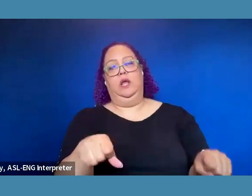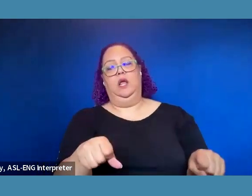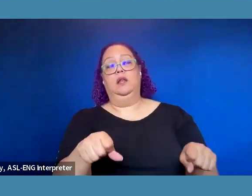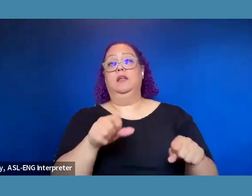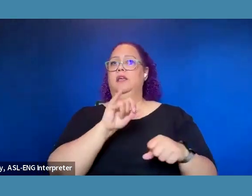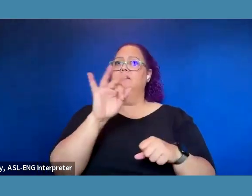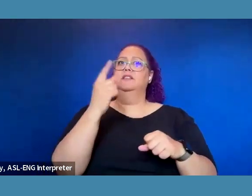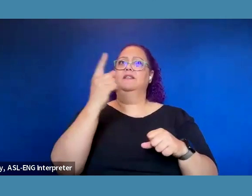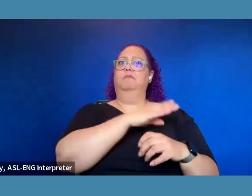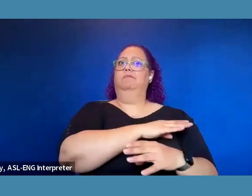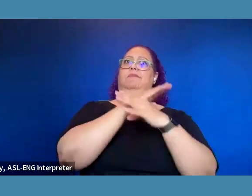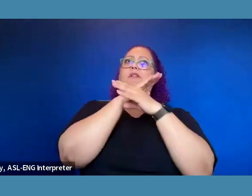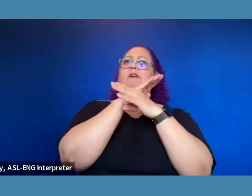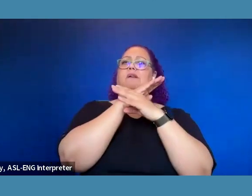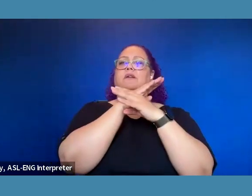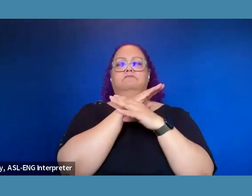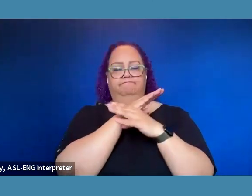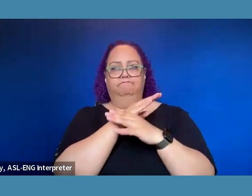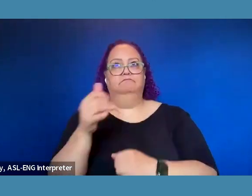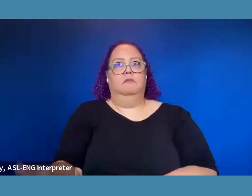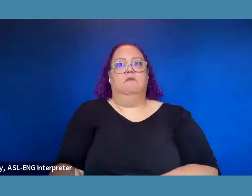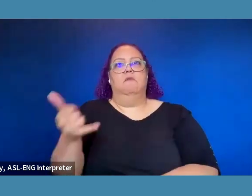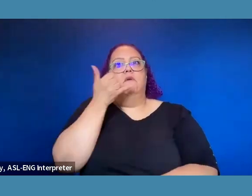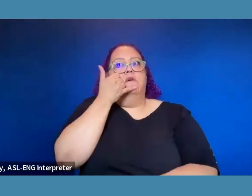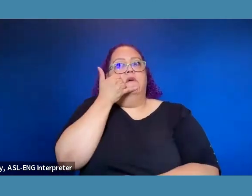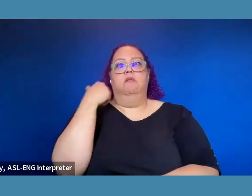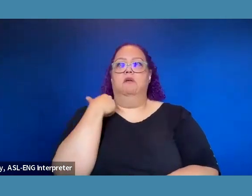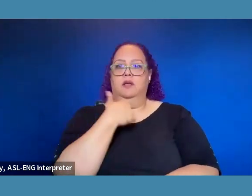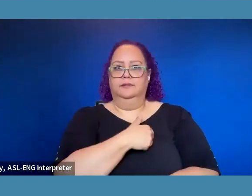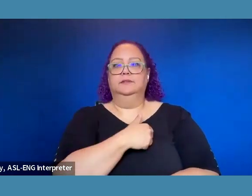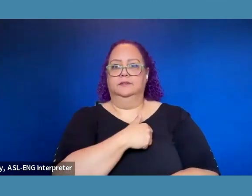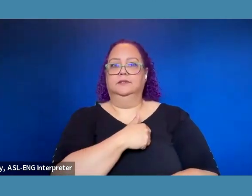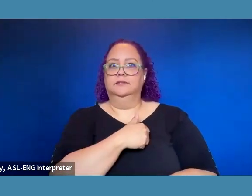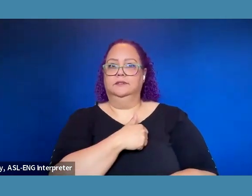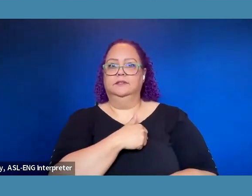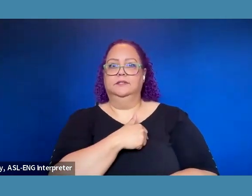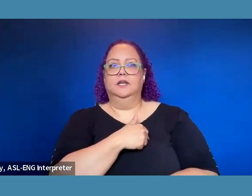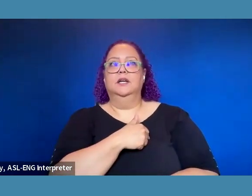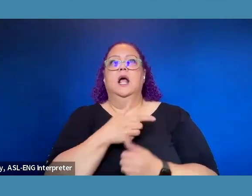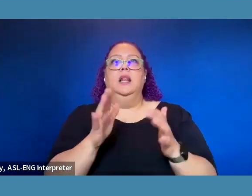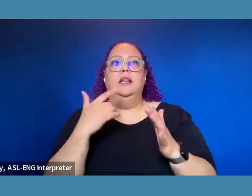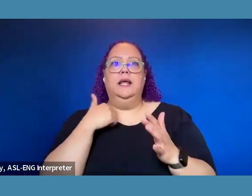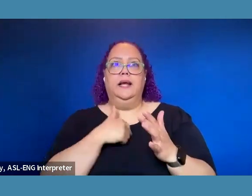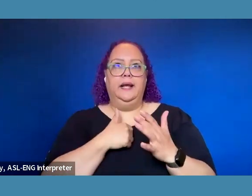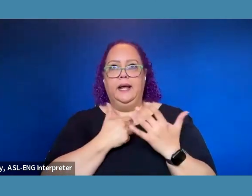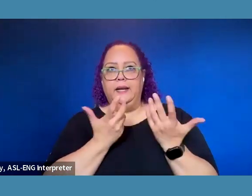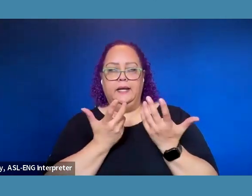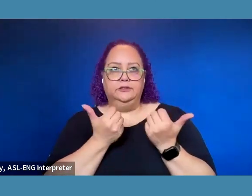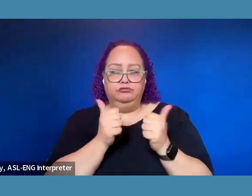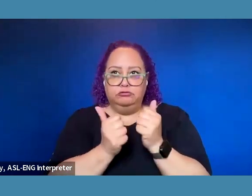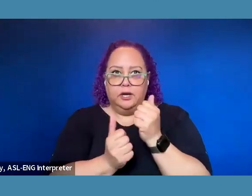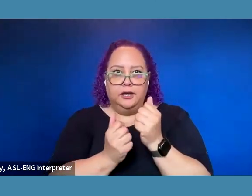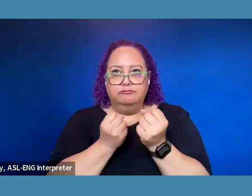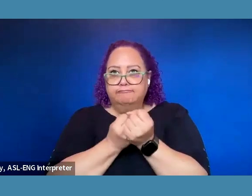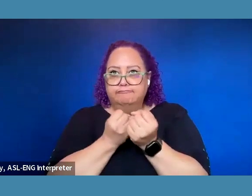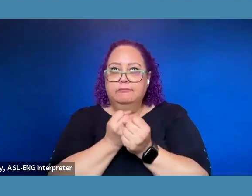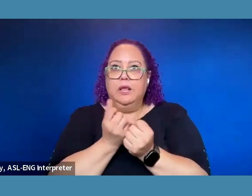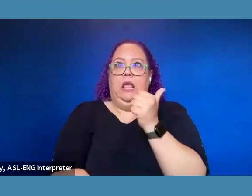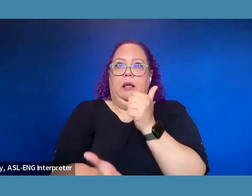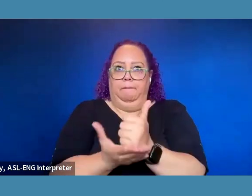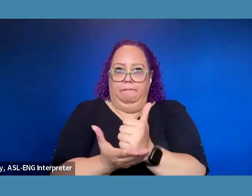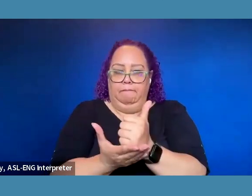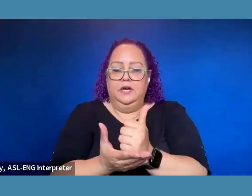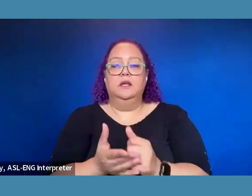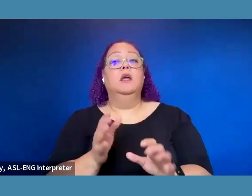you should give us a call and let us try to see what we can do to help. But